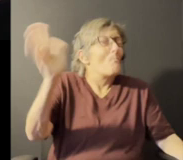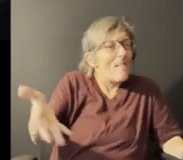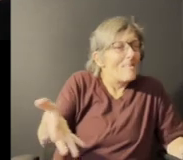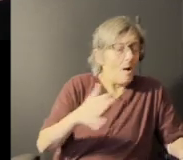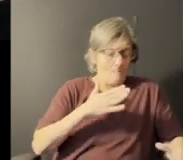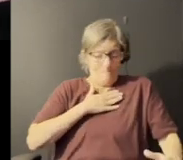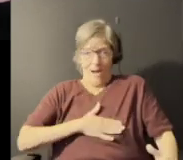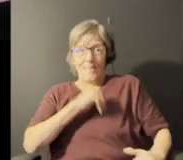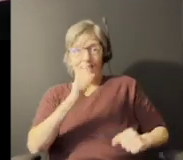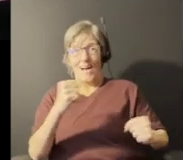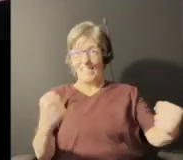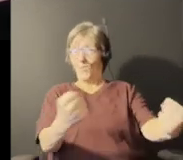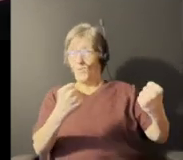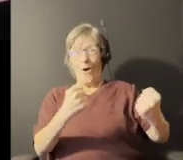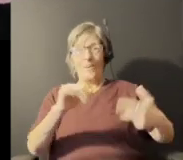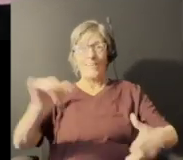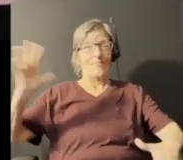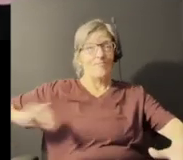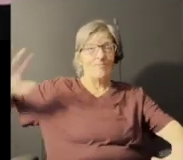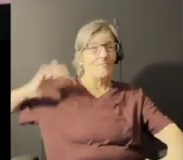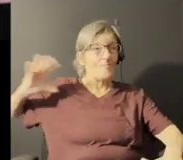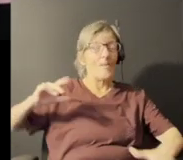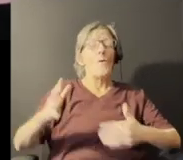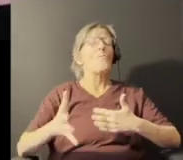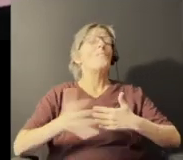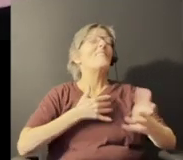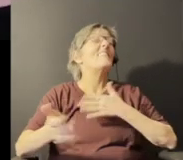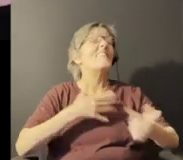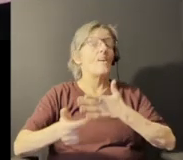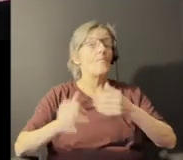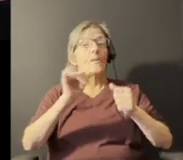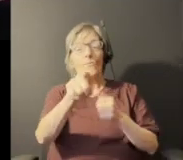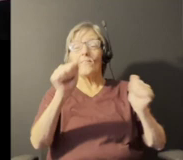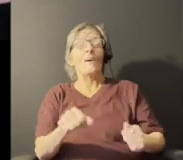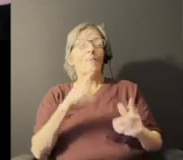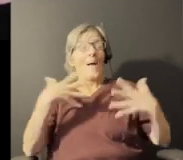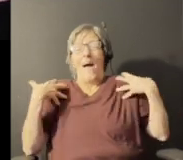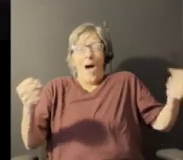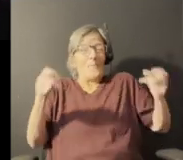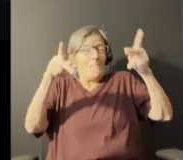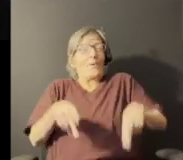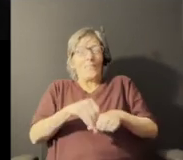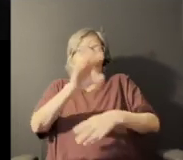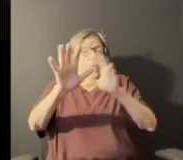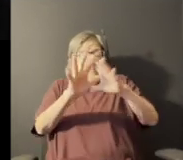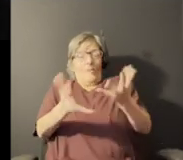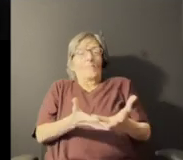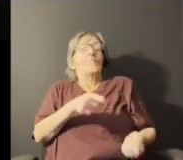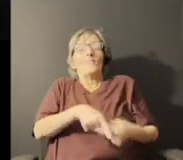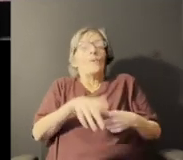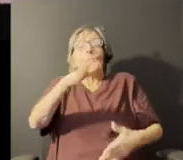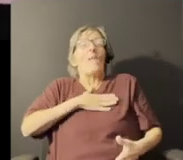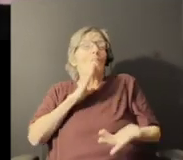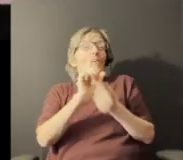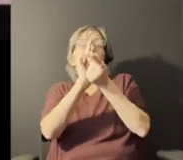and our bodies aren't going to be quite what they used to be, regardless of, you could be the most healthy person in the world, your body's